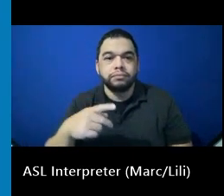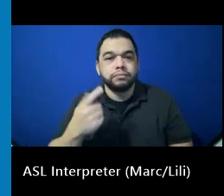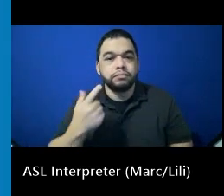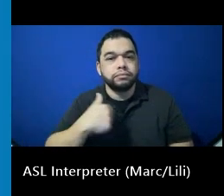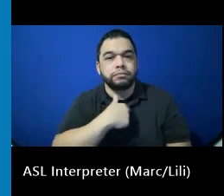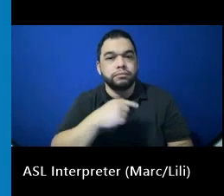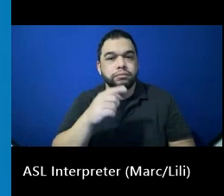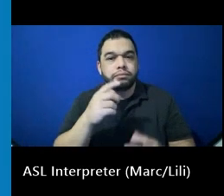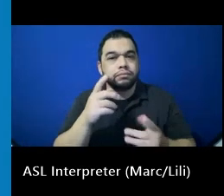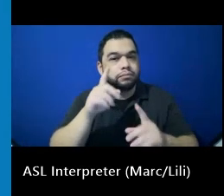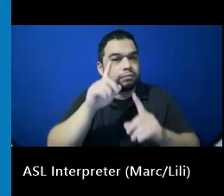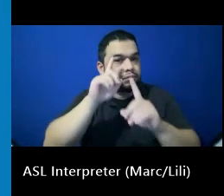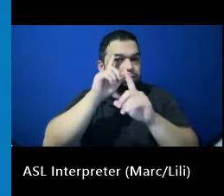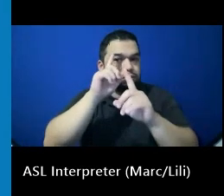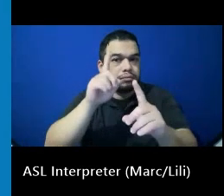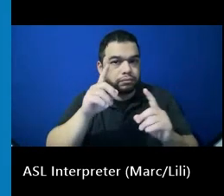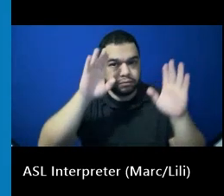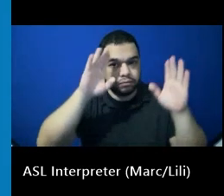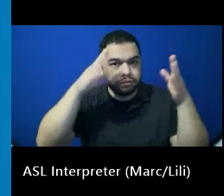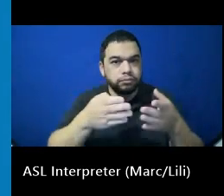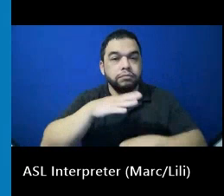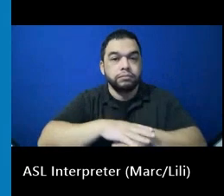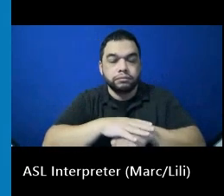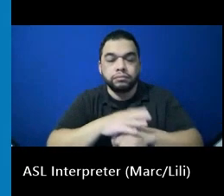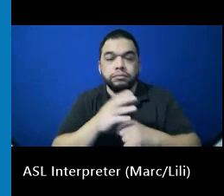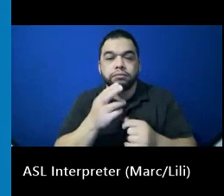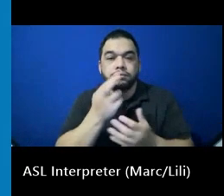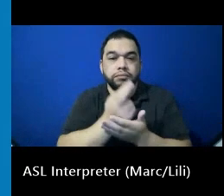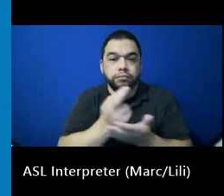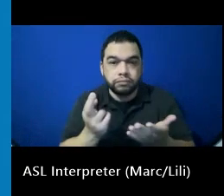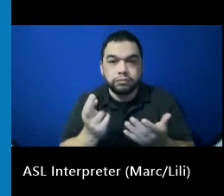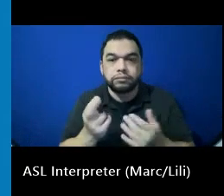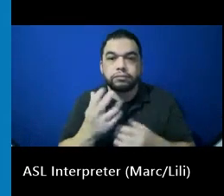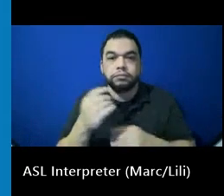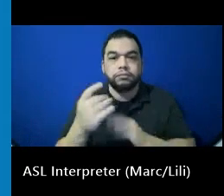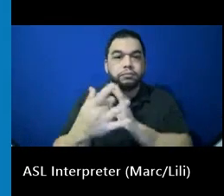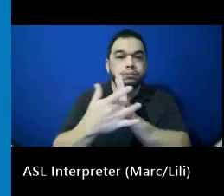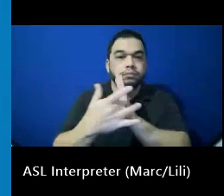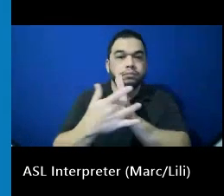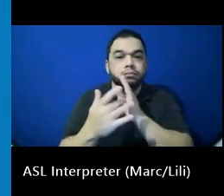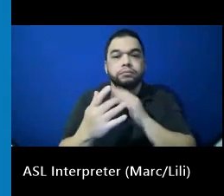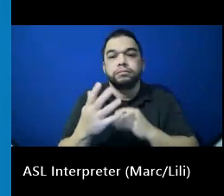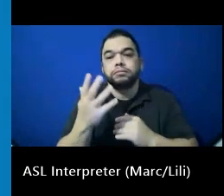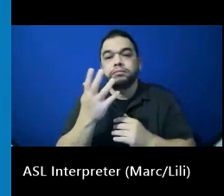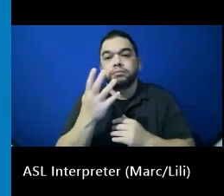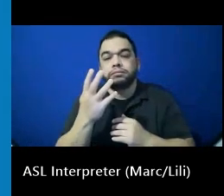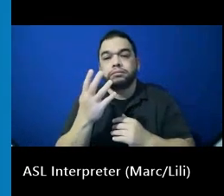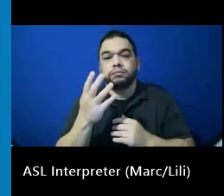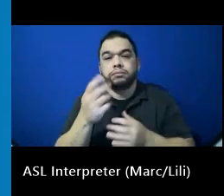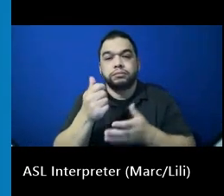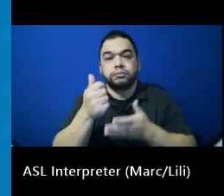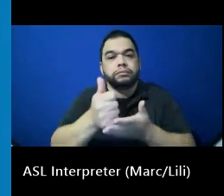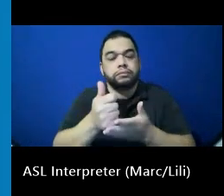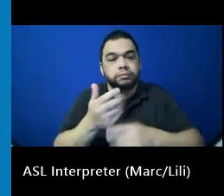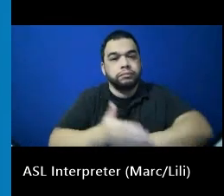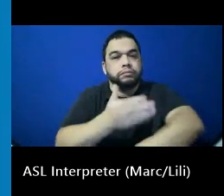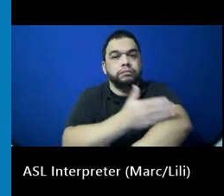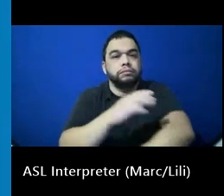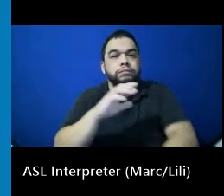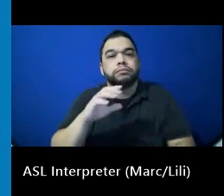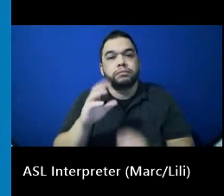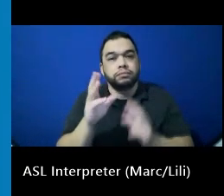and collaborations, and we want to obviously offer all of these tools and